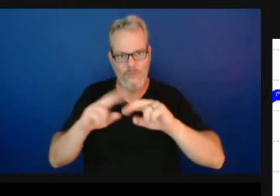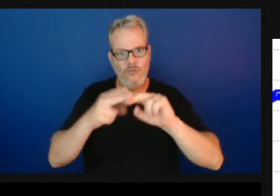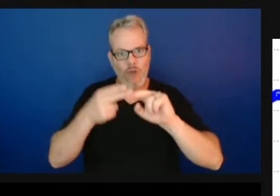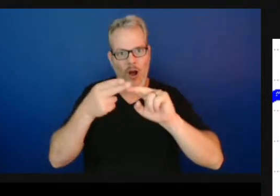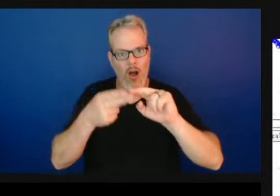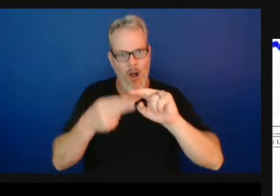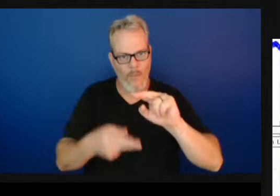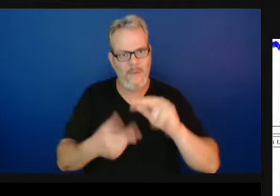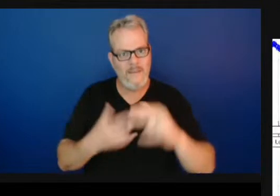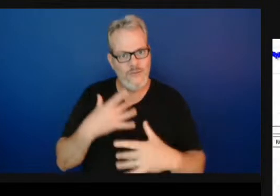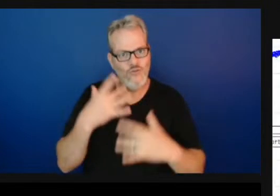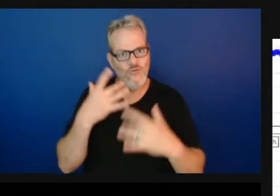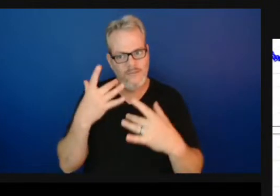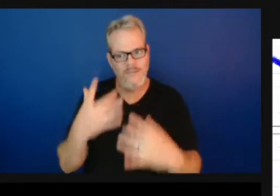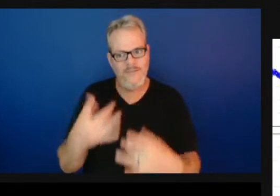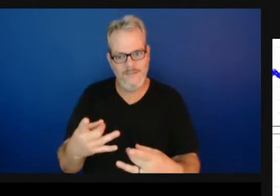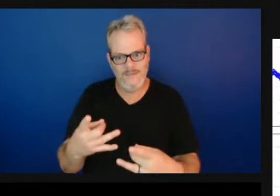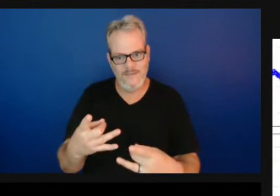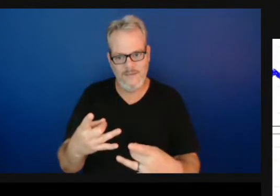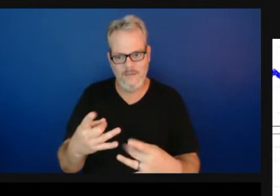there. Some